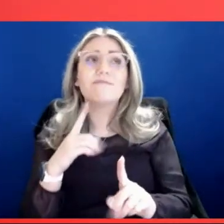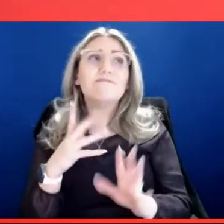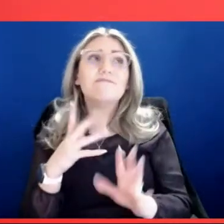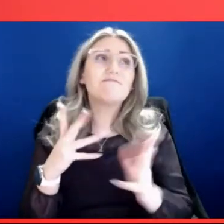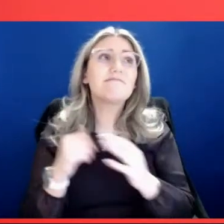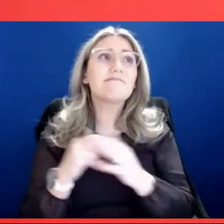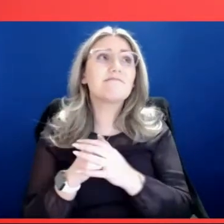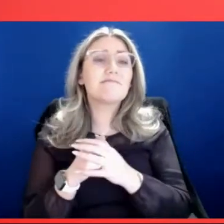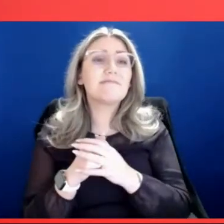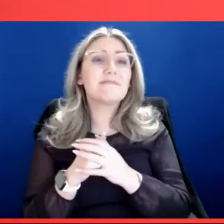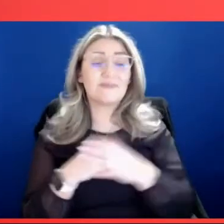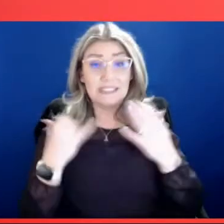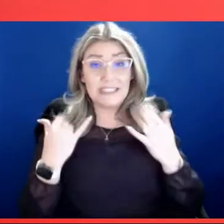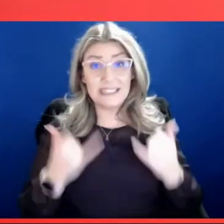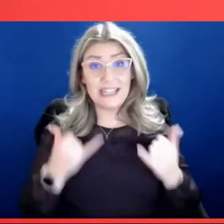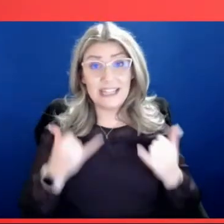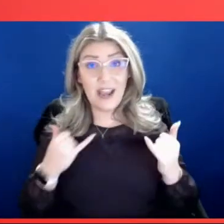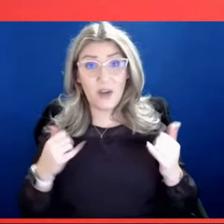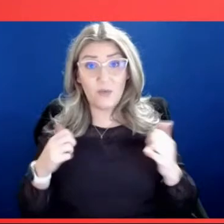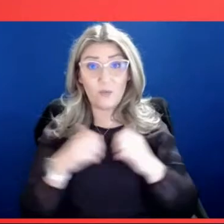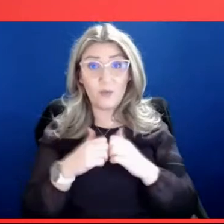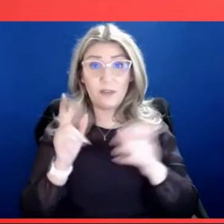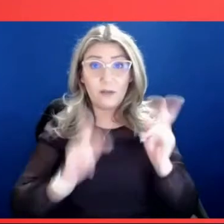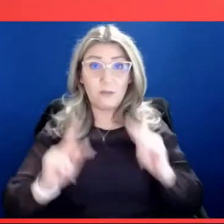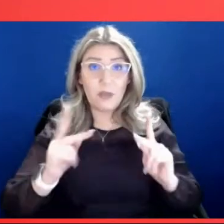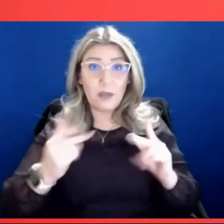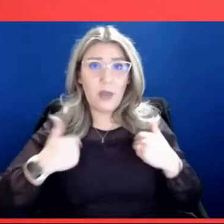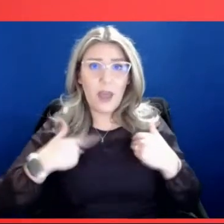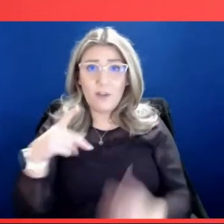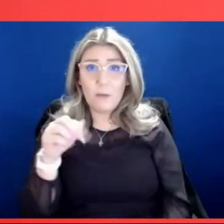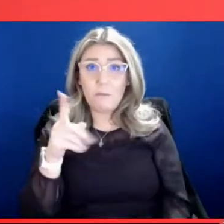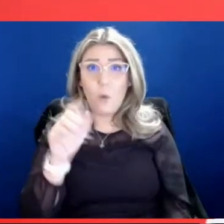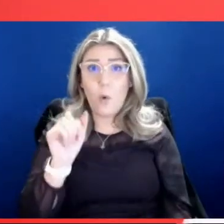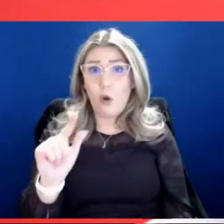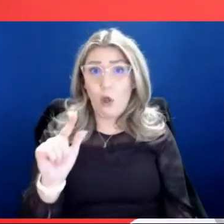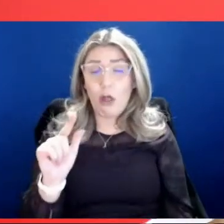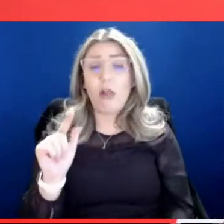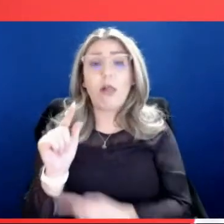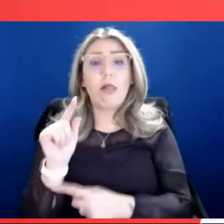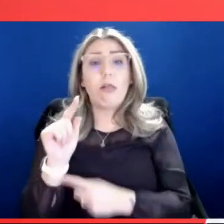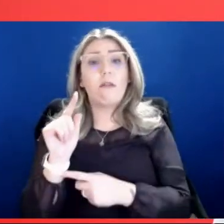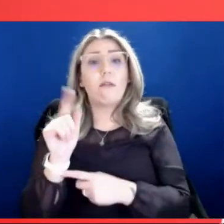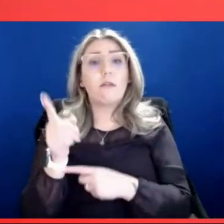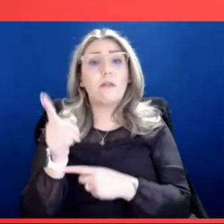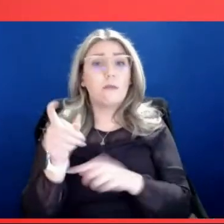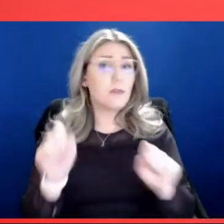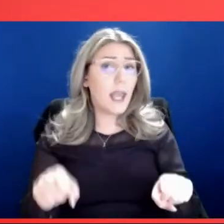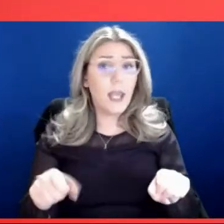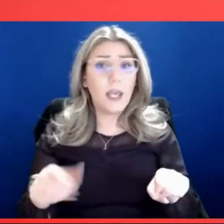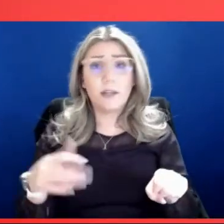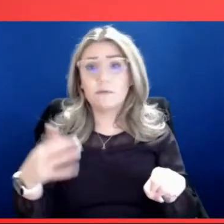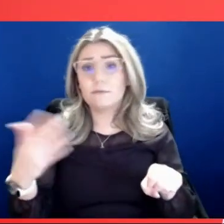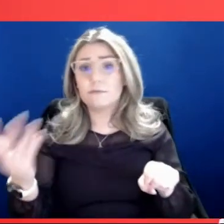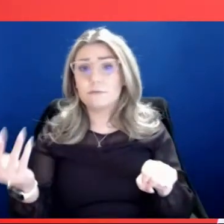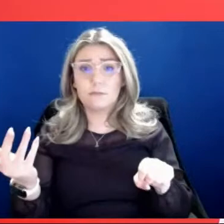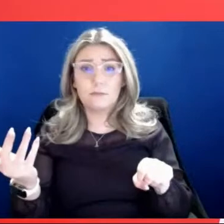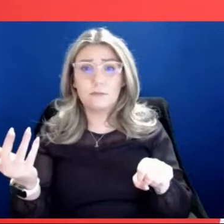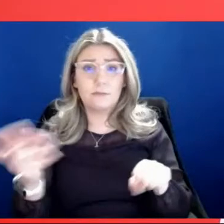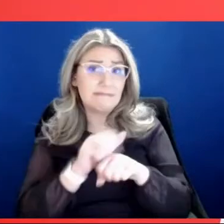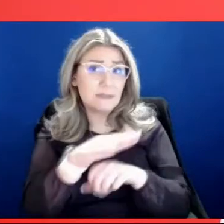and now, with people have portals, and you can, send